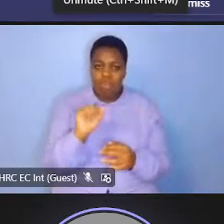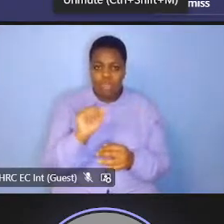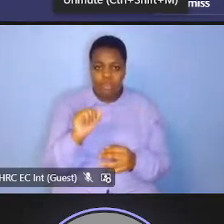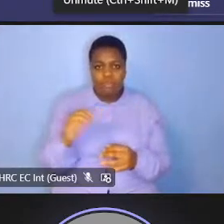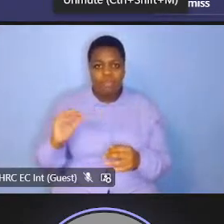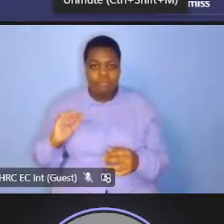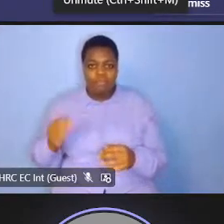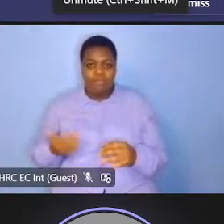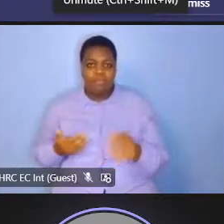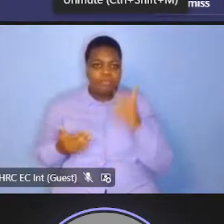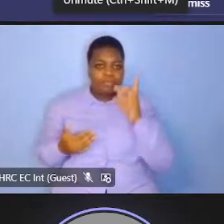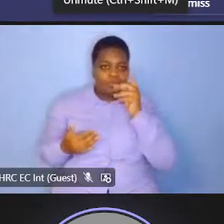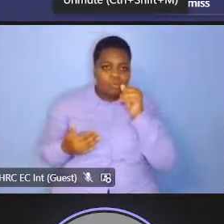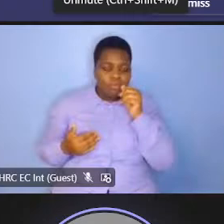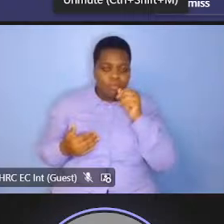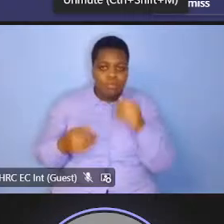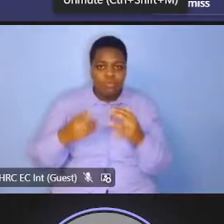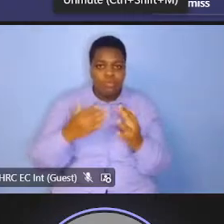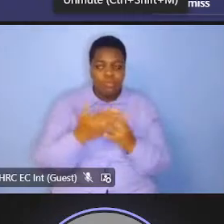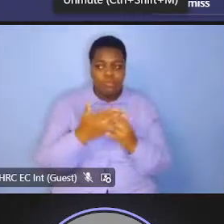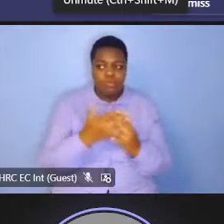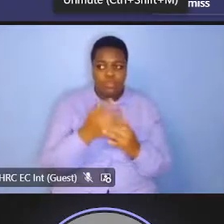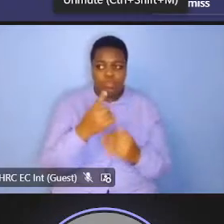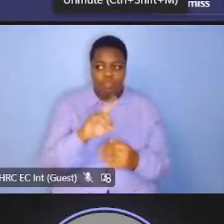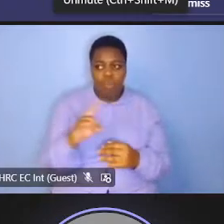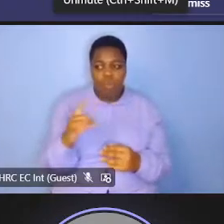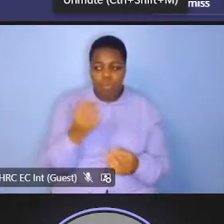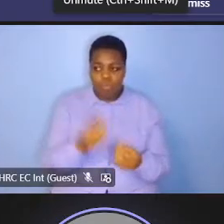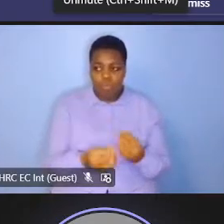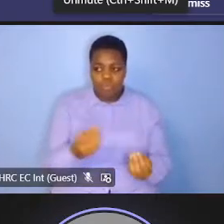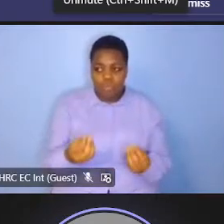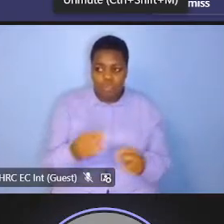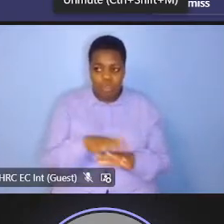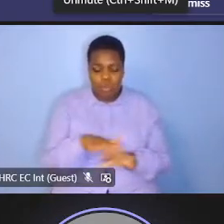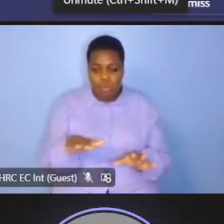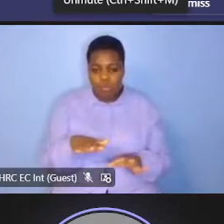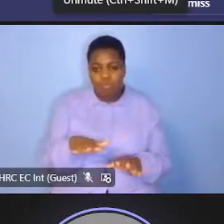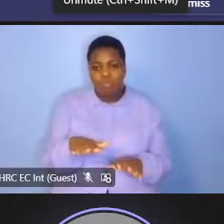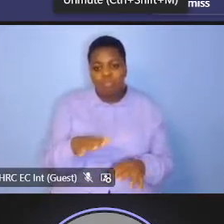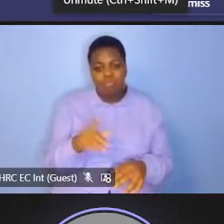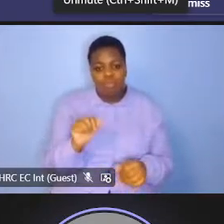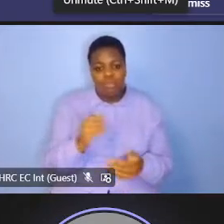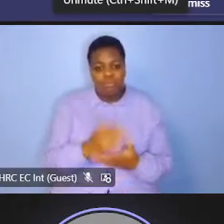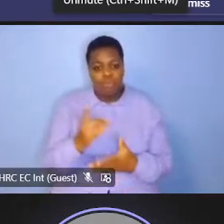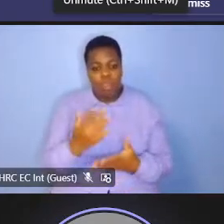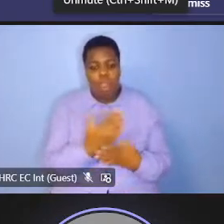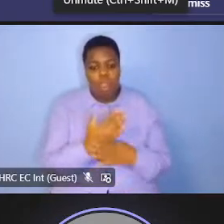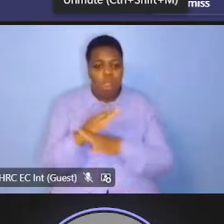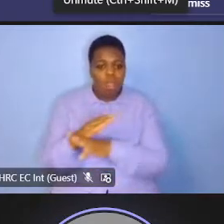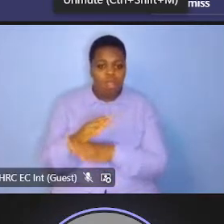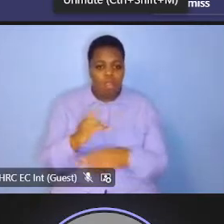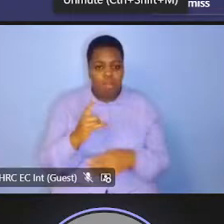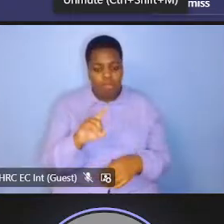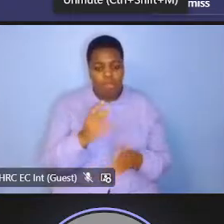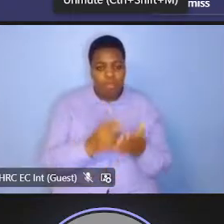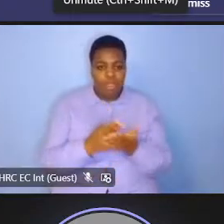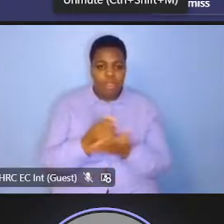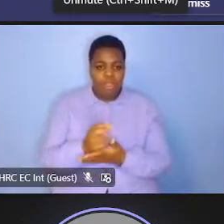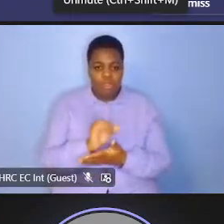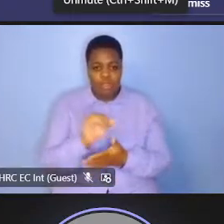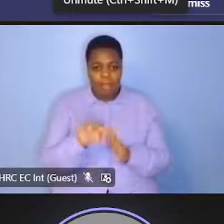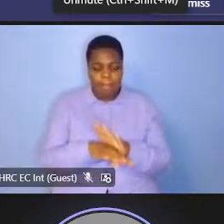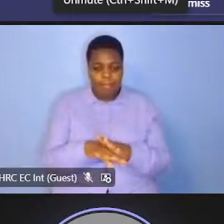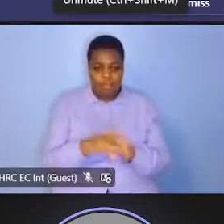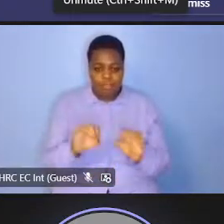transgender, intersex children, and in particular, are not to be deprived of the right to basic